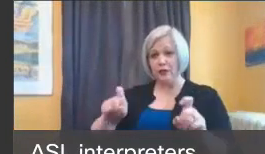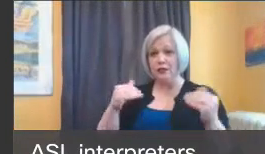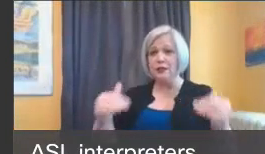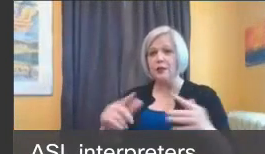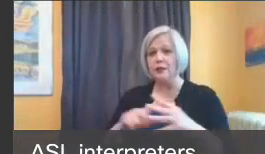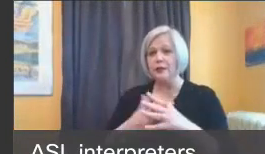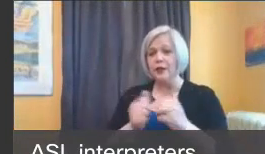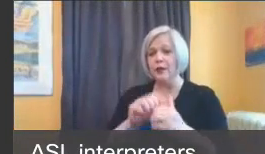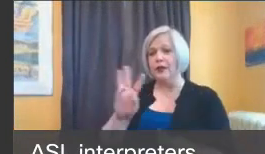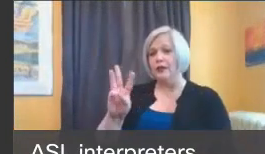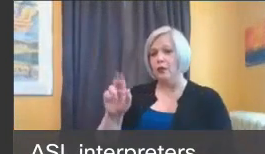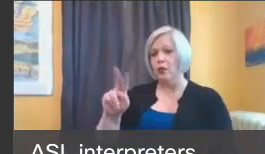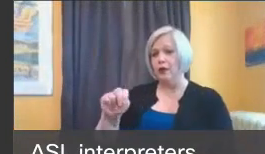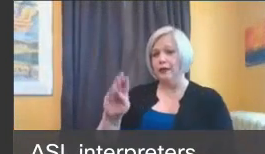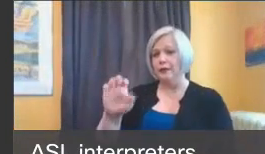with Warren Belmar.